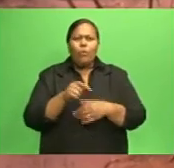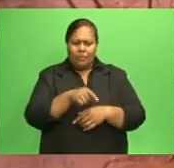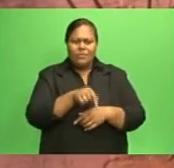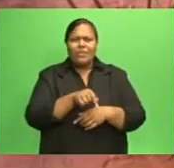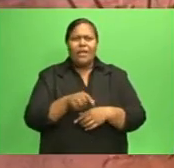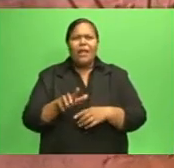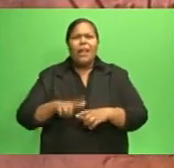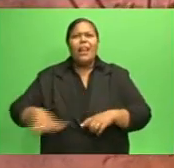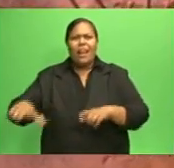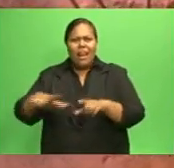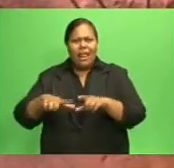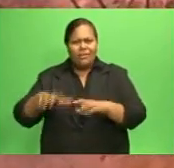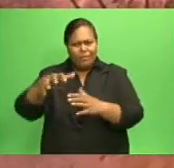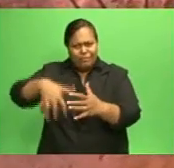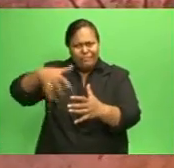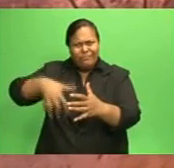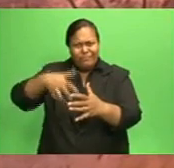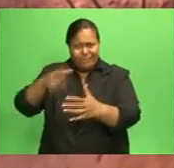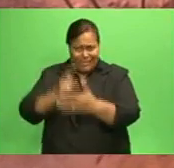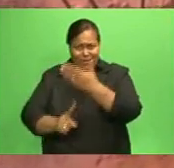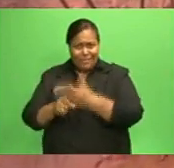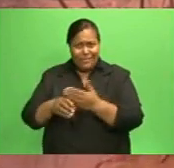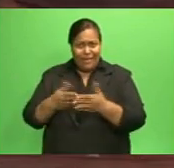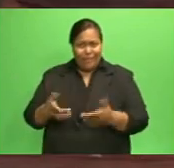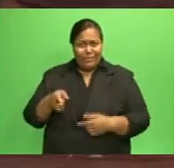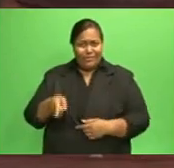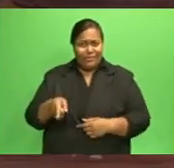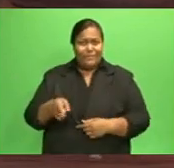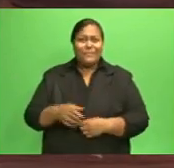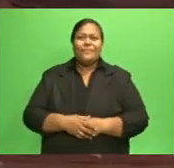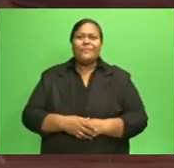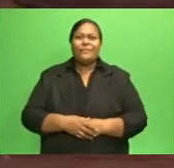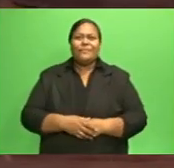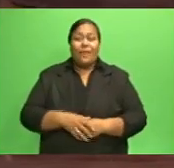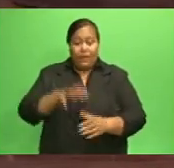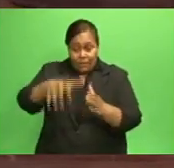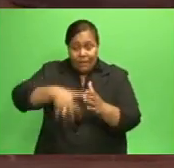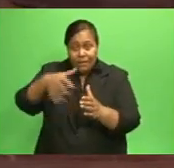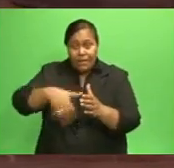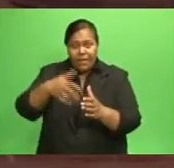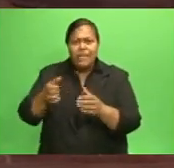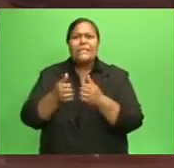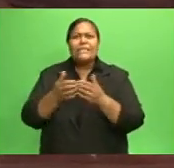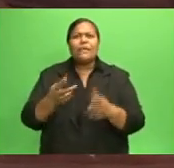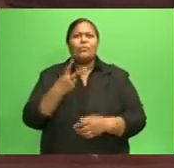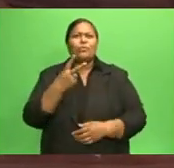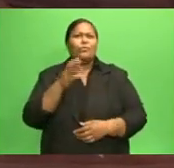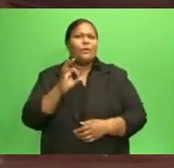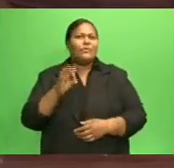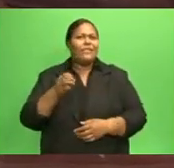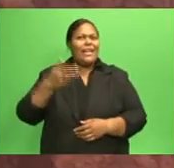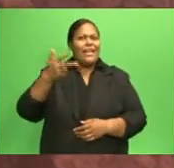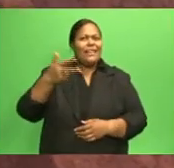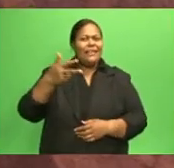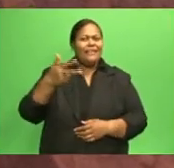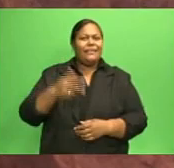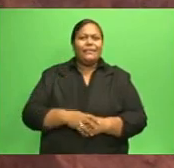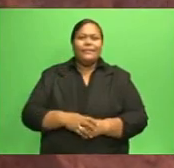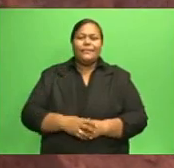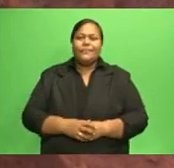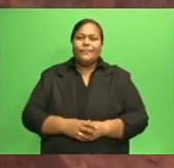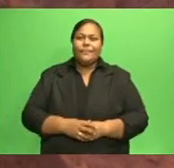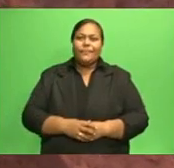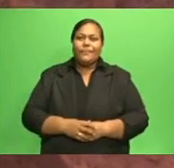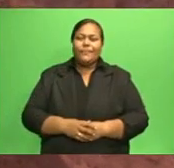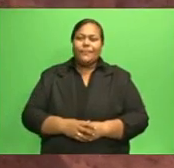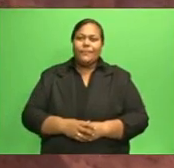Exploration's Naimbulu bauxite mining lease in Reketi. Mining operations at the site started in 2018. Eleanor